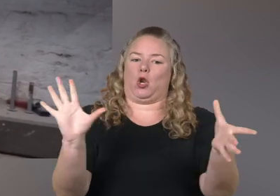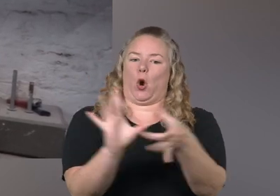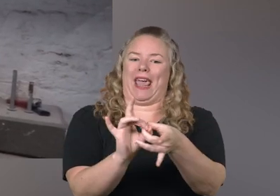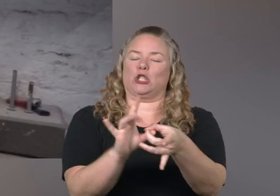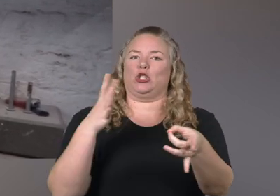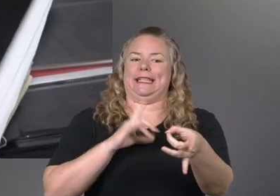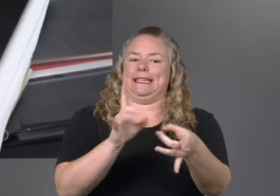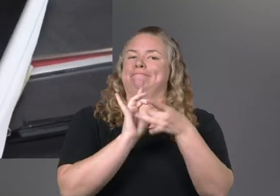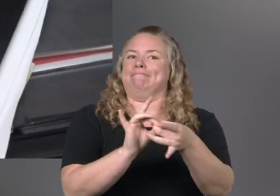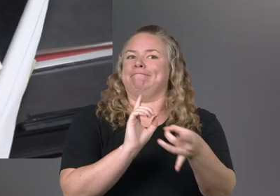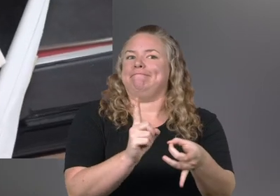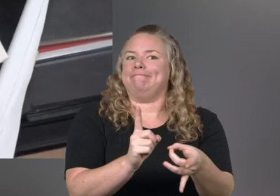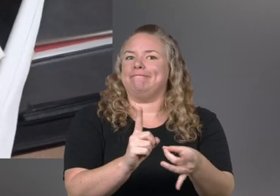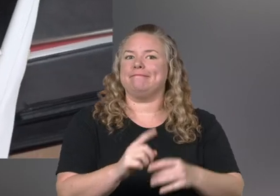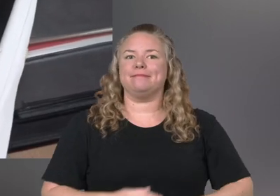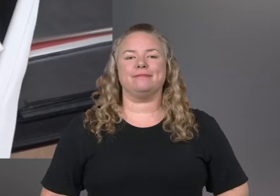connection.